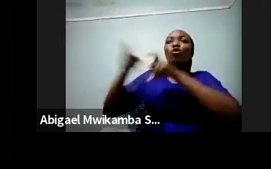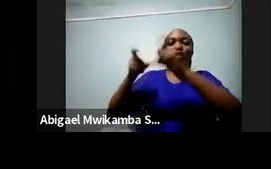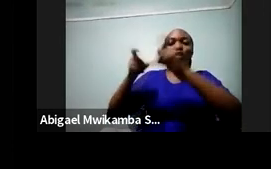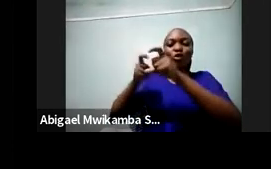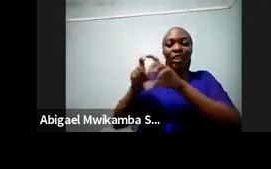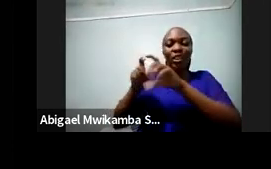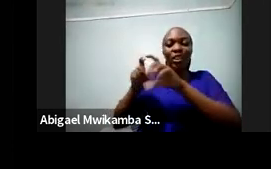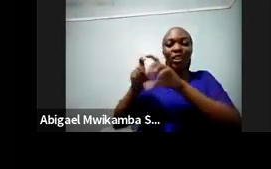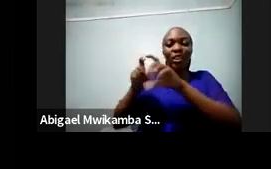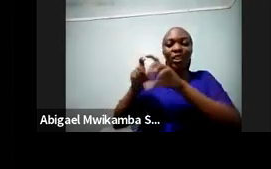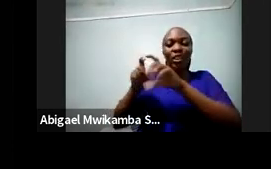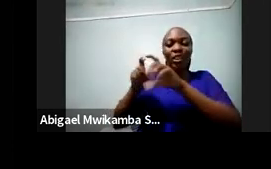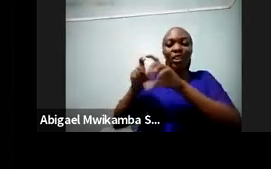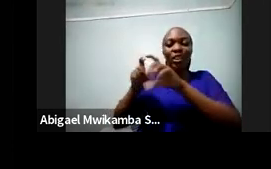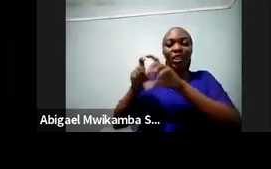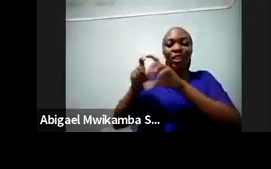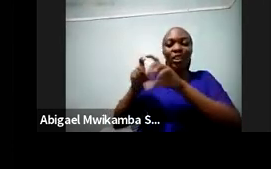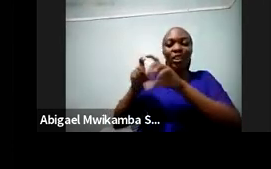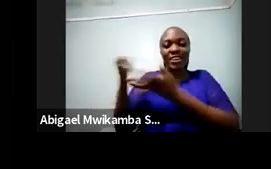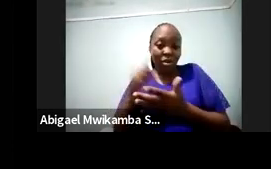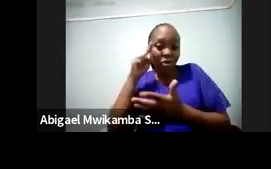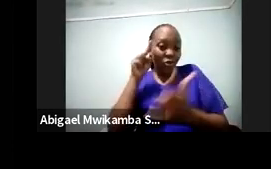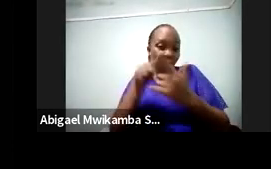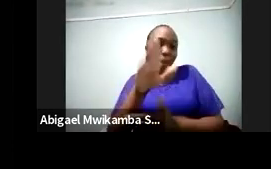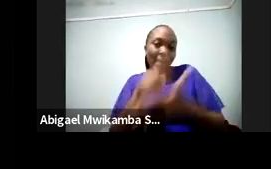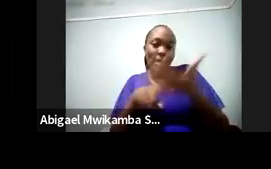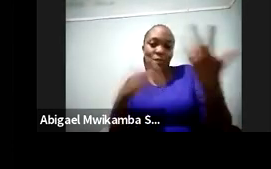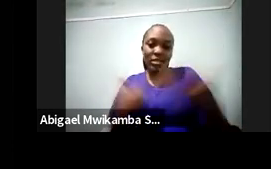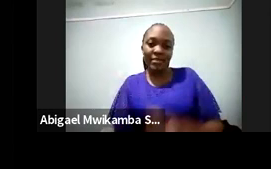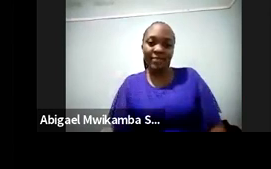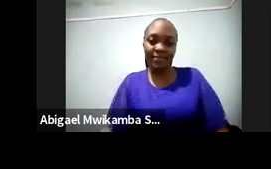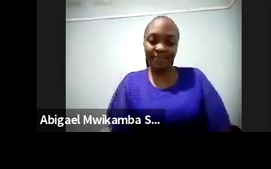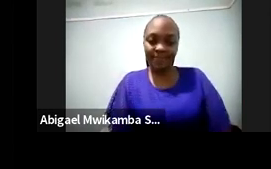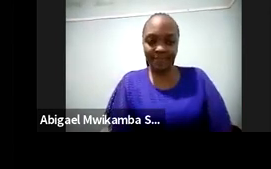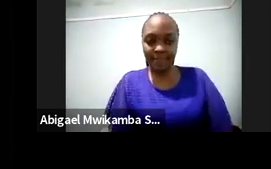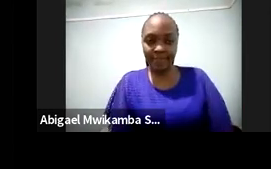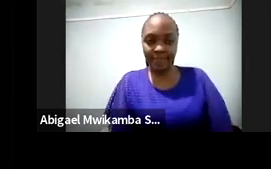all these things? What do you want to be? Sorry? Bill Gates and